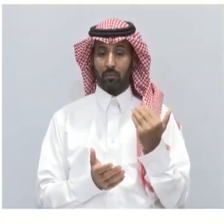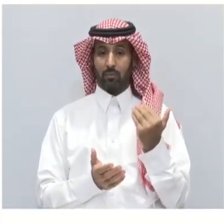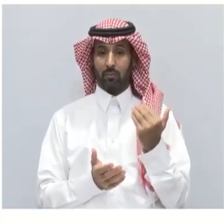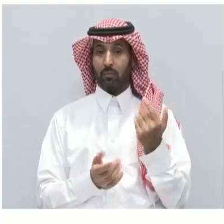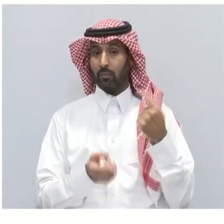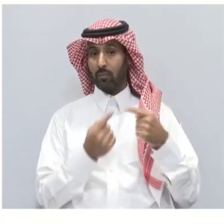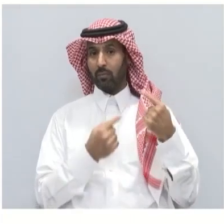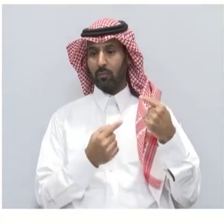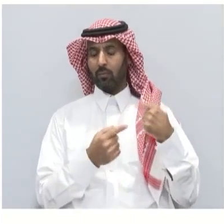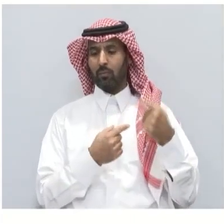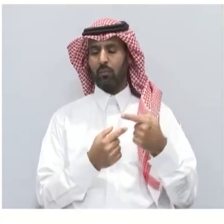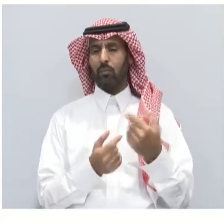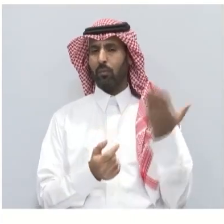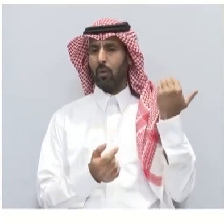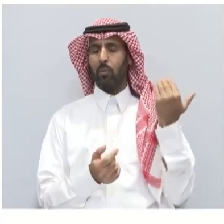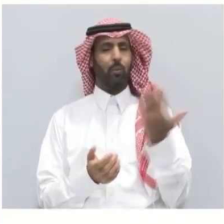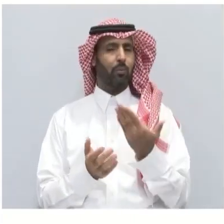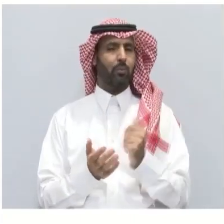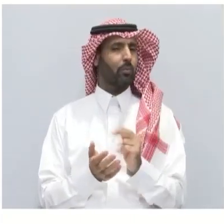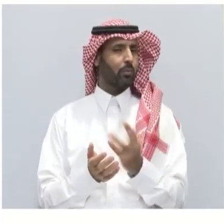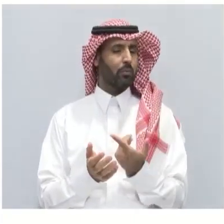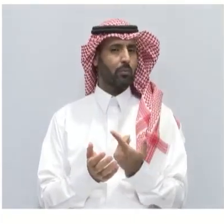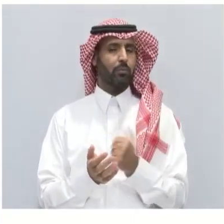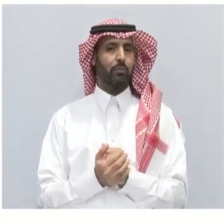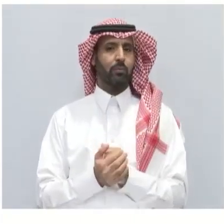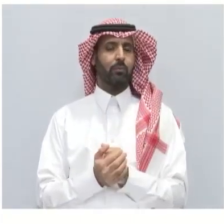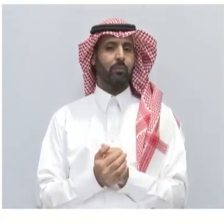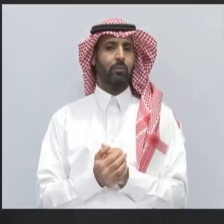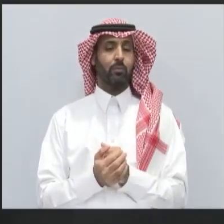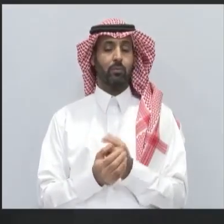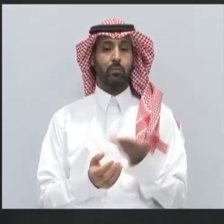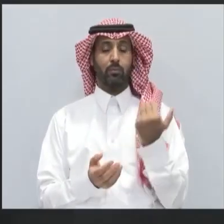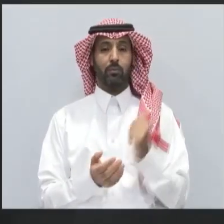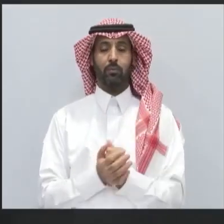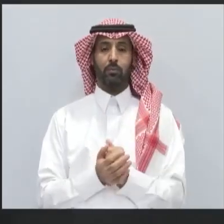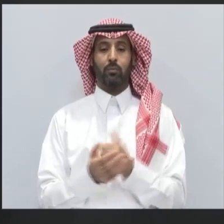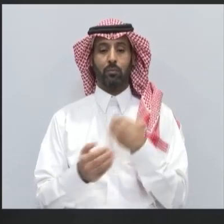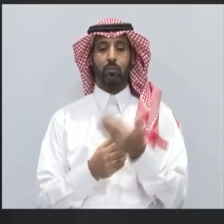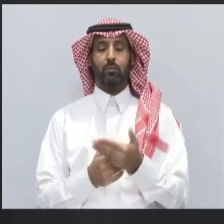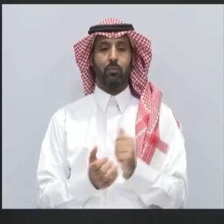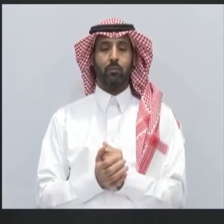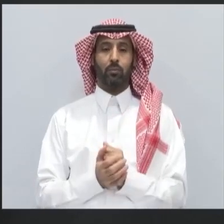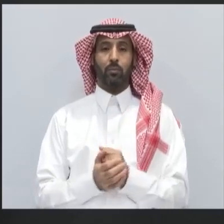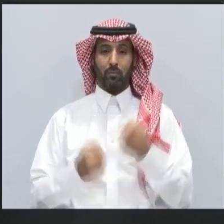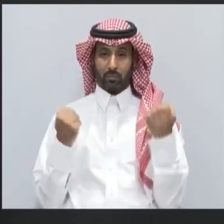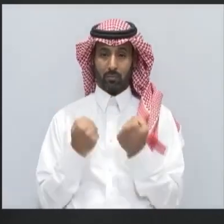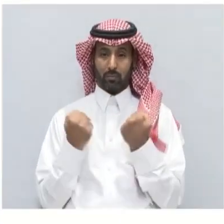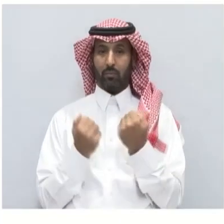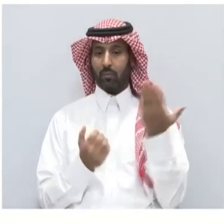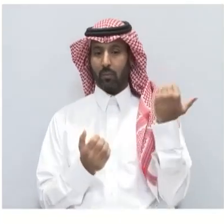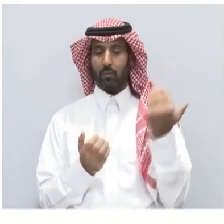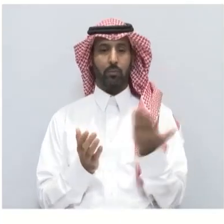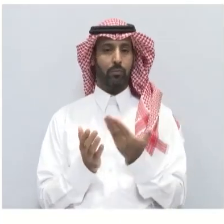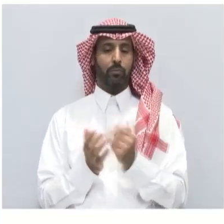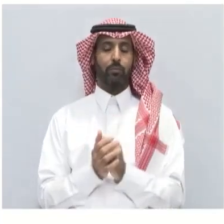let's revise some of the previous lessons that we take, that we took. So let's take some exercises about them. The